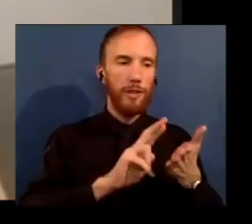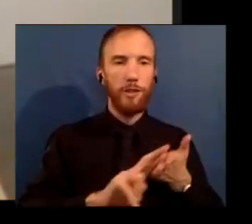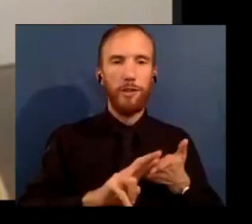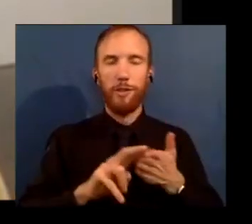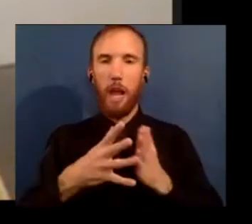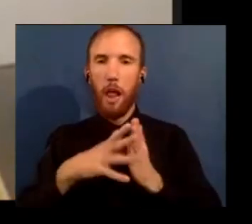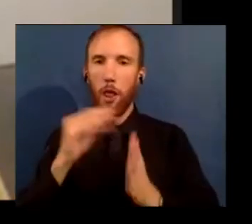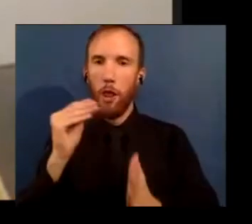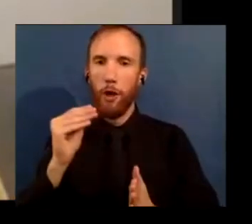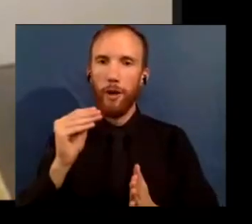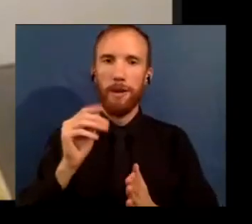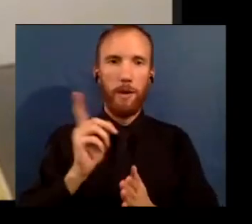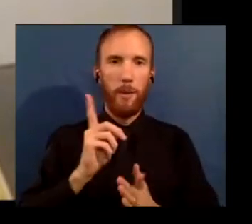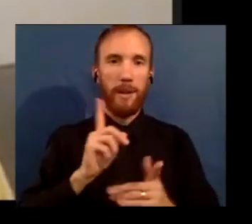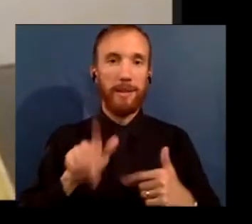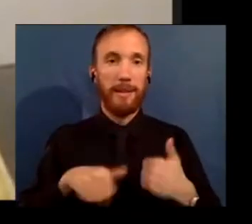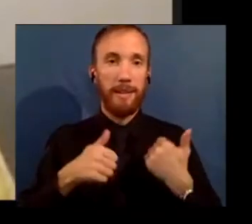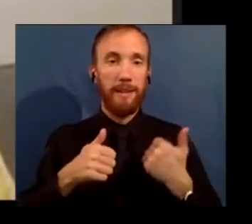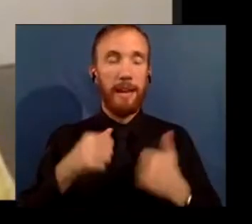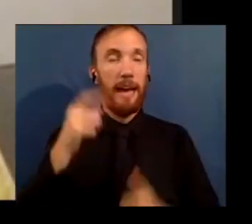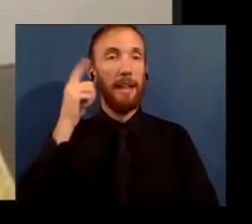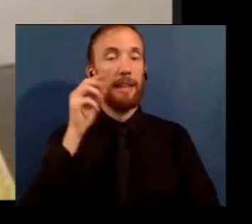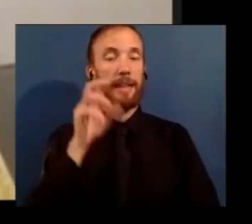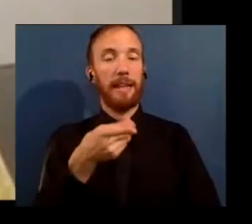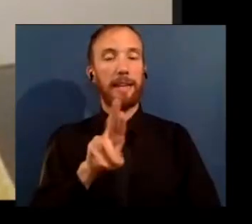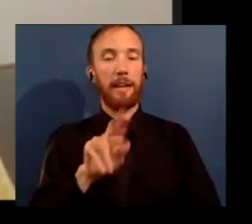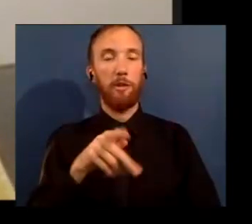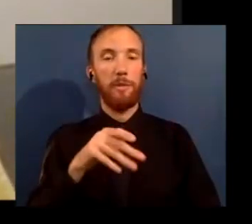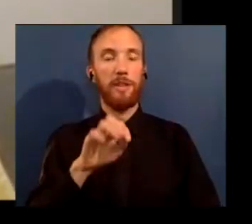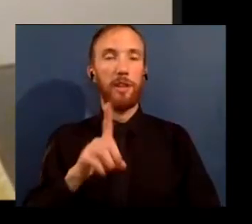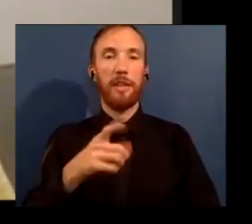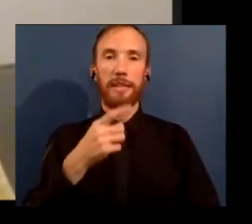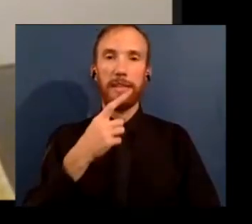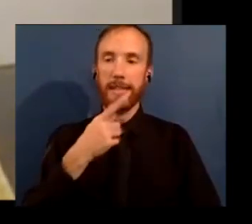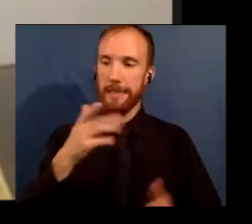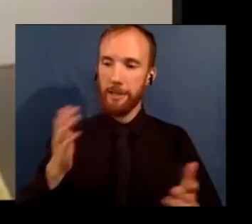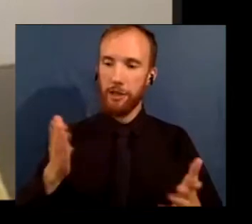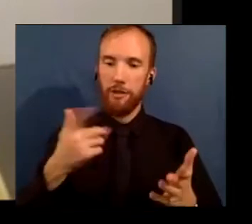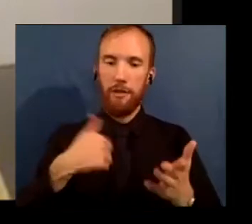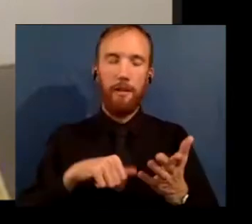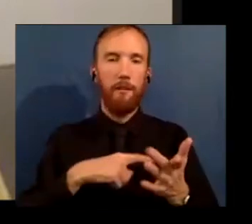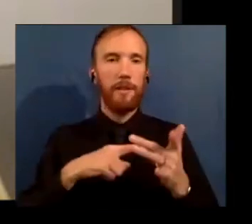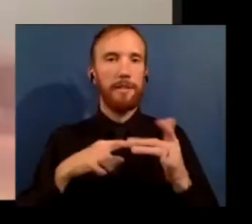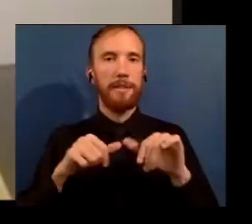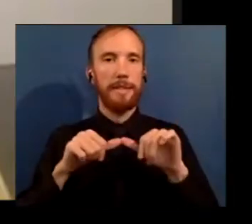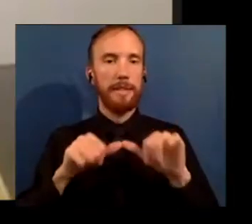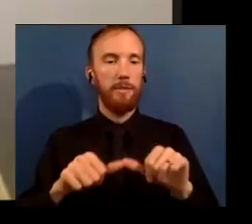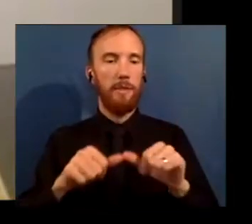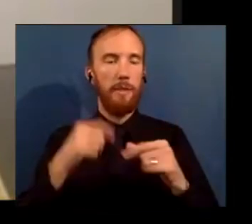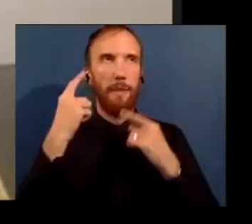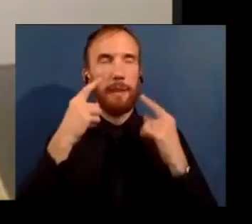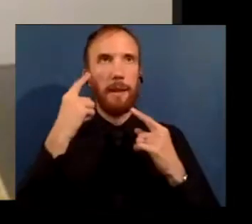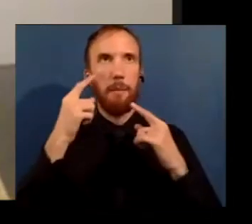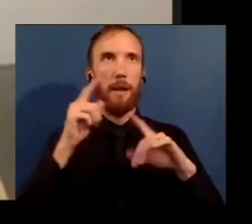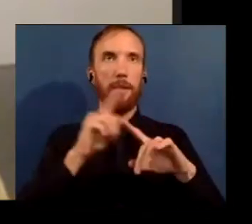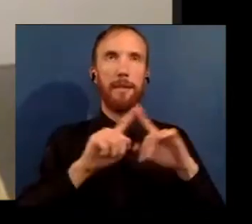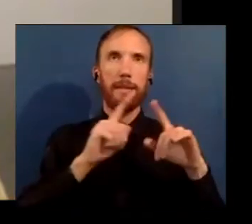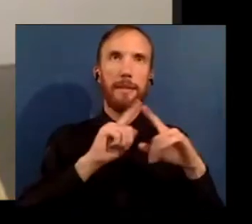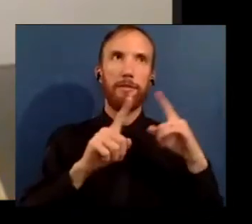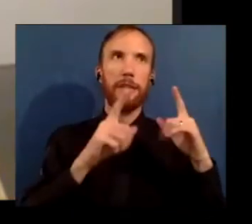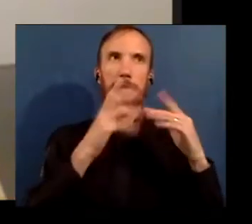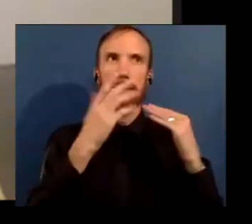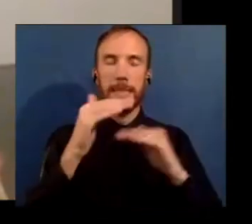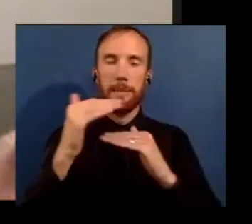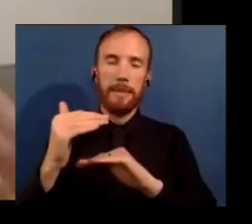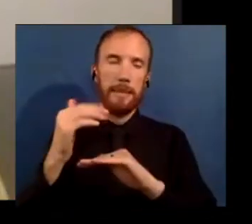what I hear Dr. Prashad saying is encouraging us to continue to push and challenge the paradigms that would constrict where knowledge